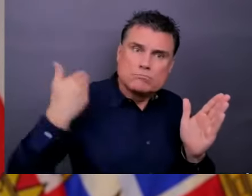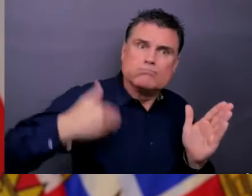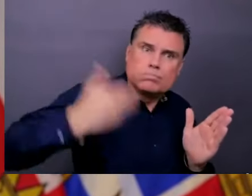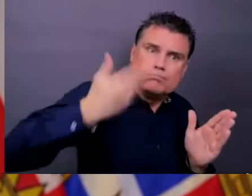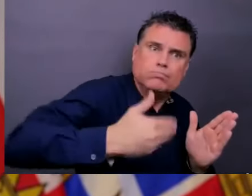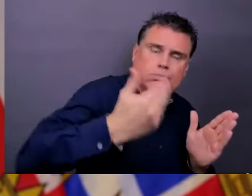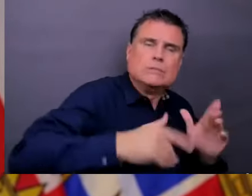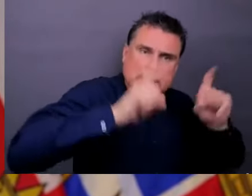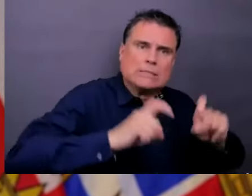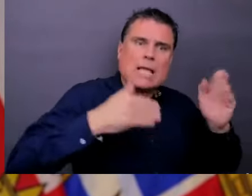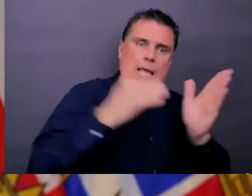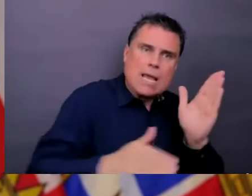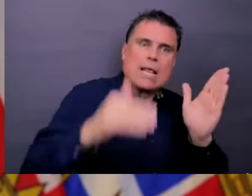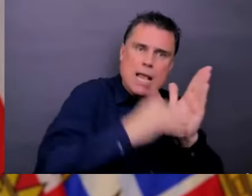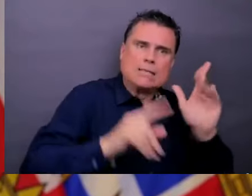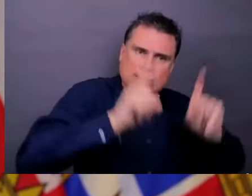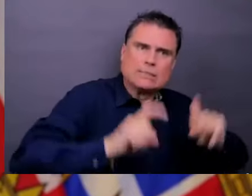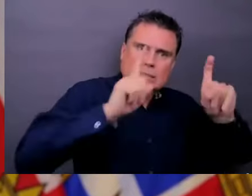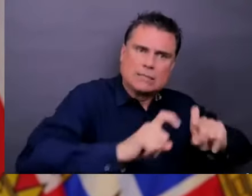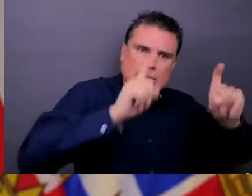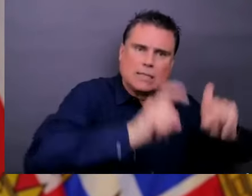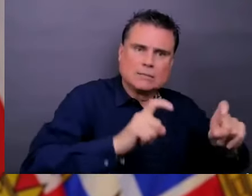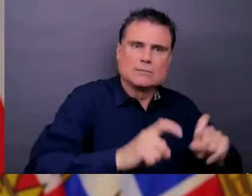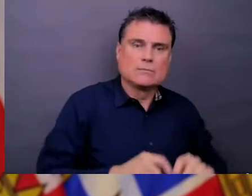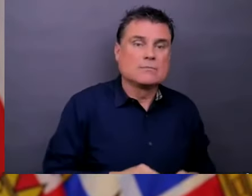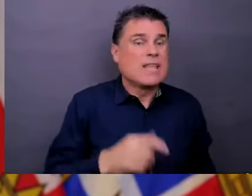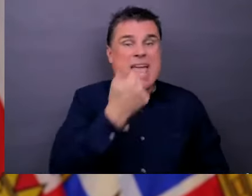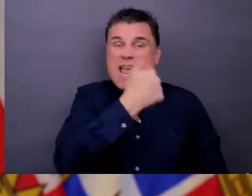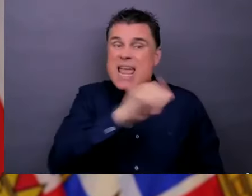is being done in all of our long-term care outbreaks.